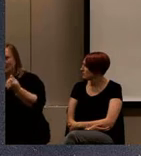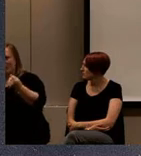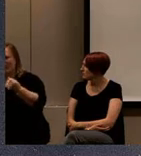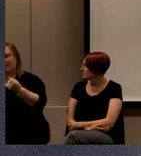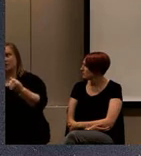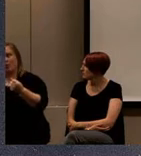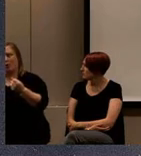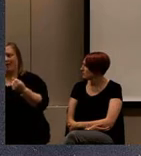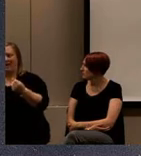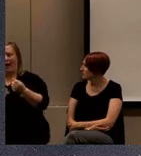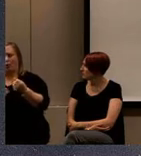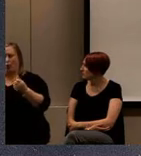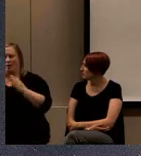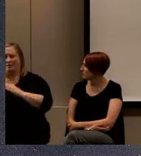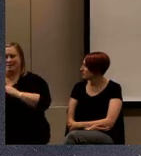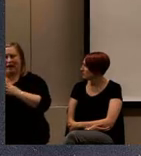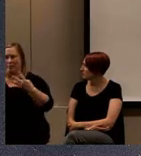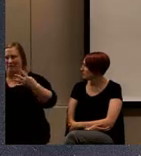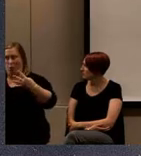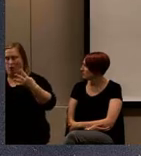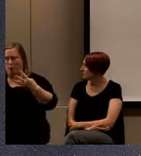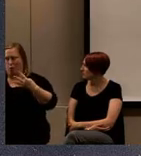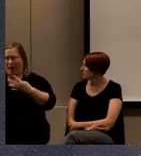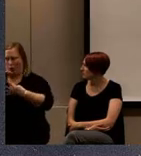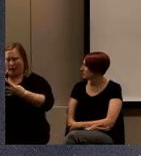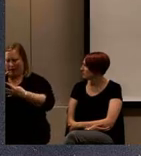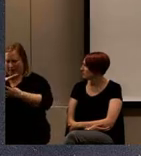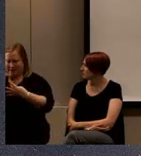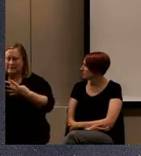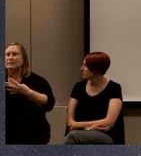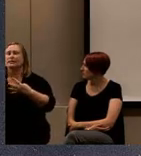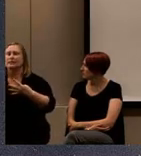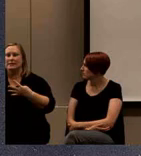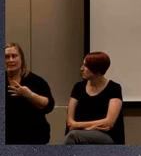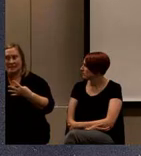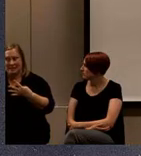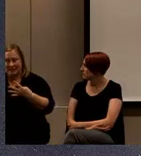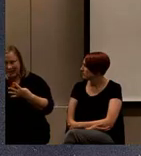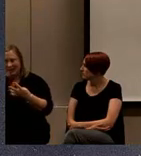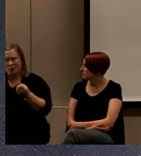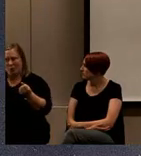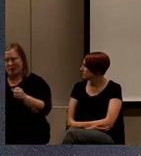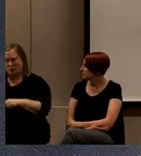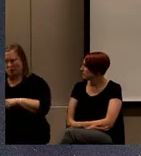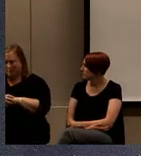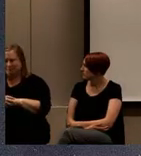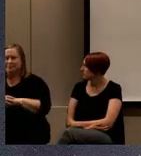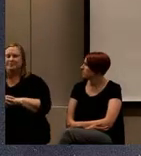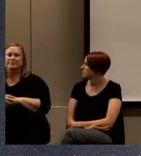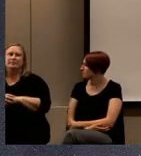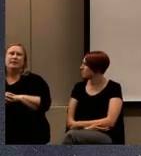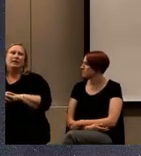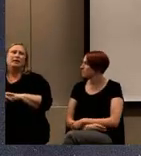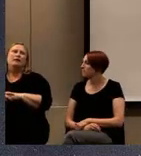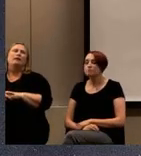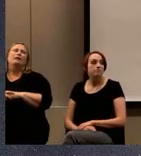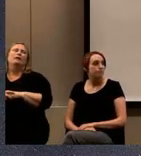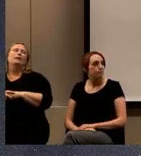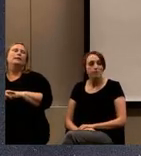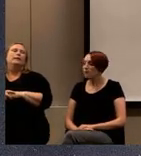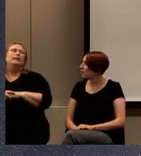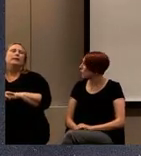priorities. Teen driving isn't just an issue for teens and their parents, it affects everyone who's on the road with them. So we'll